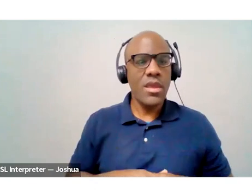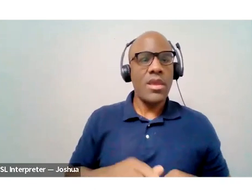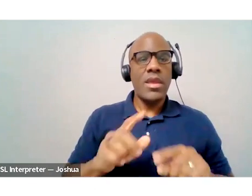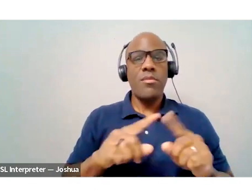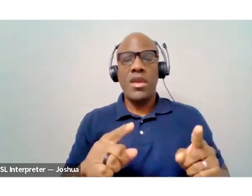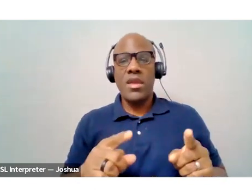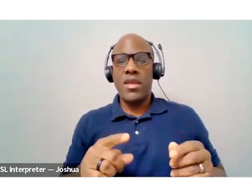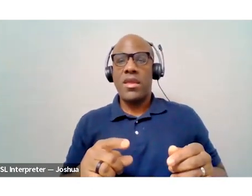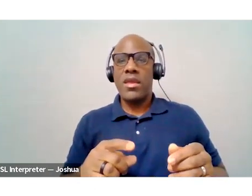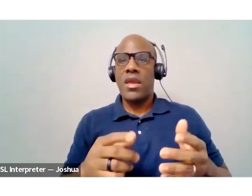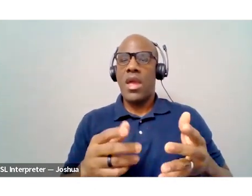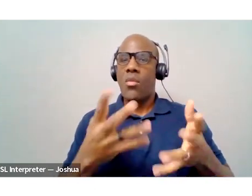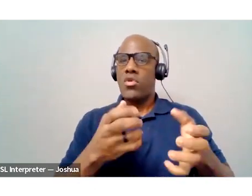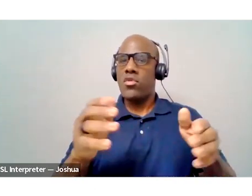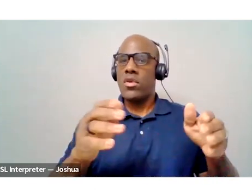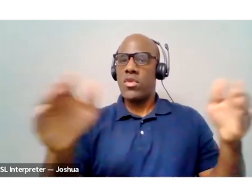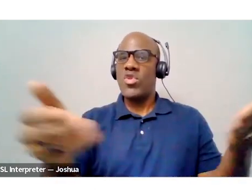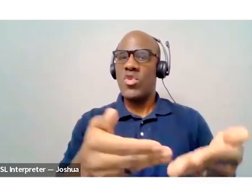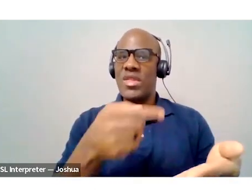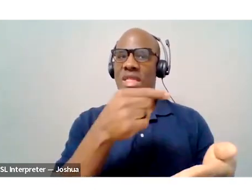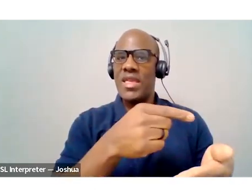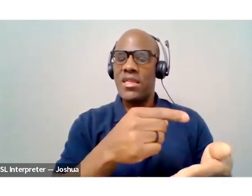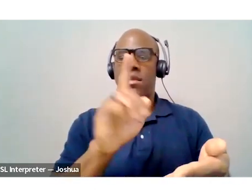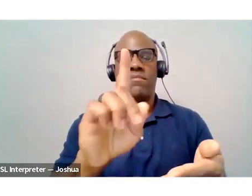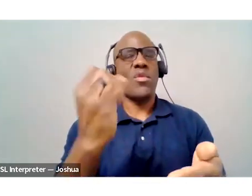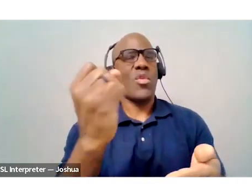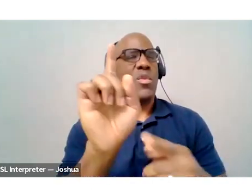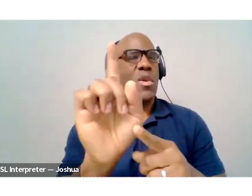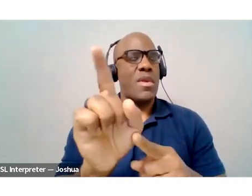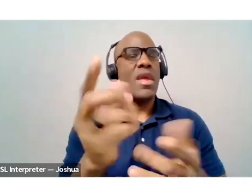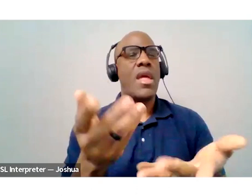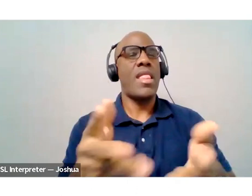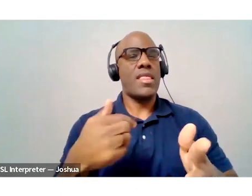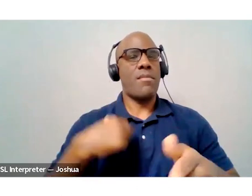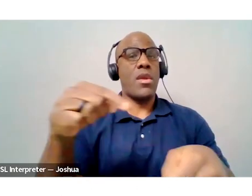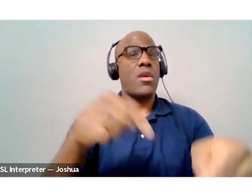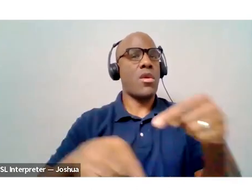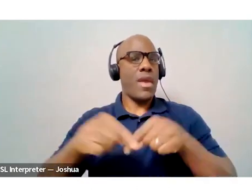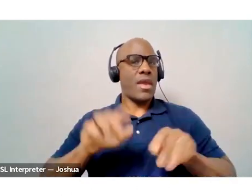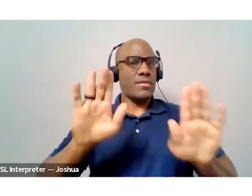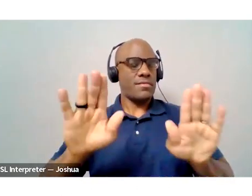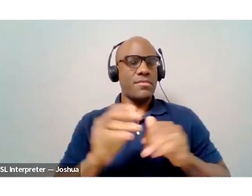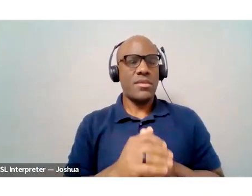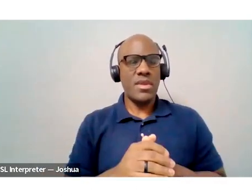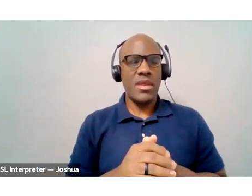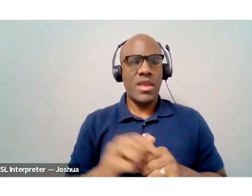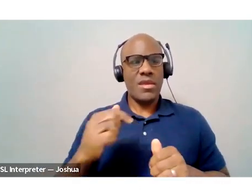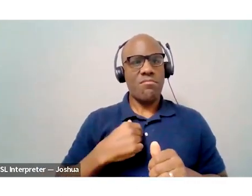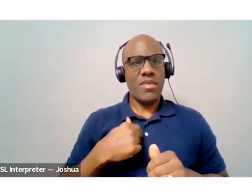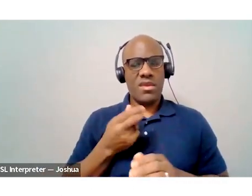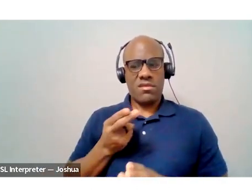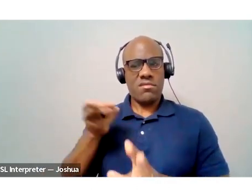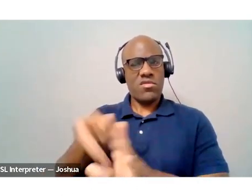me reverse the car of this talk. How did I get involved with Rami? I